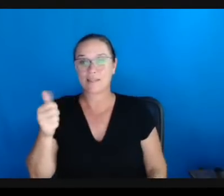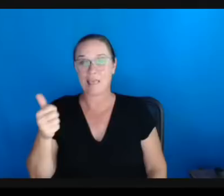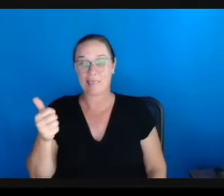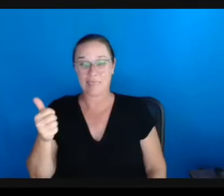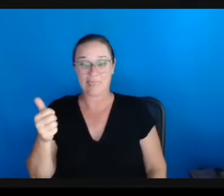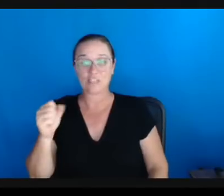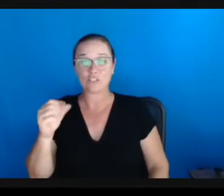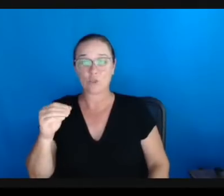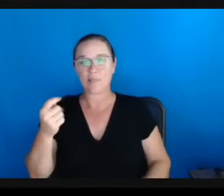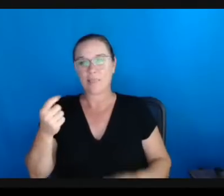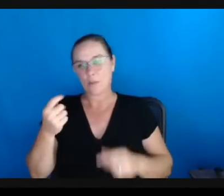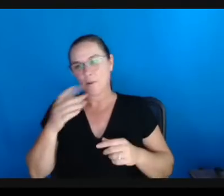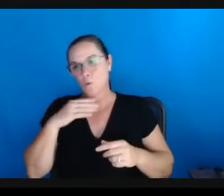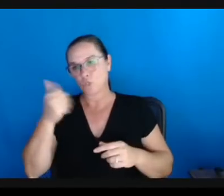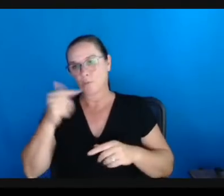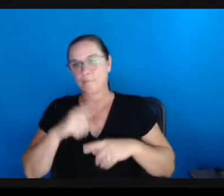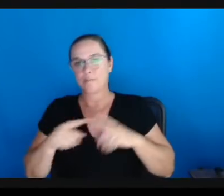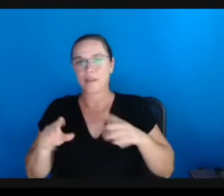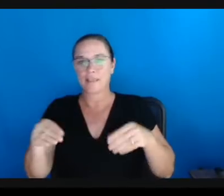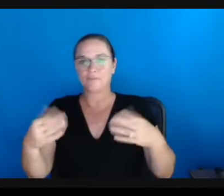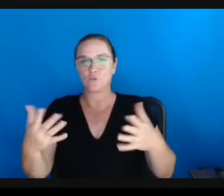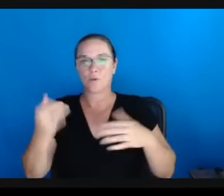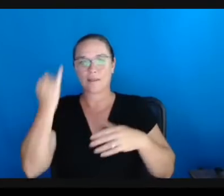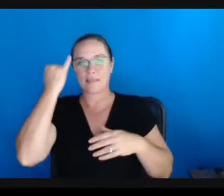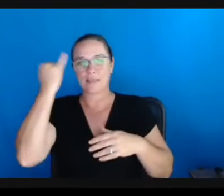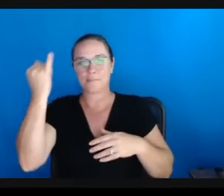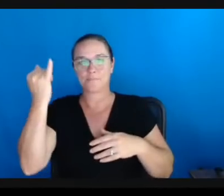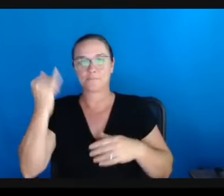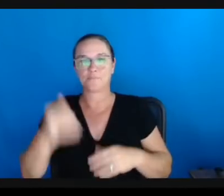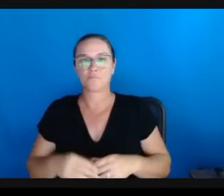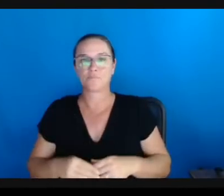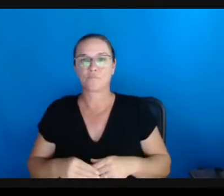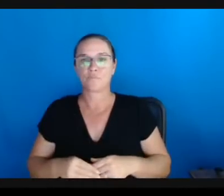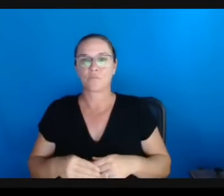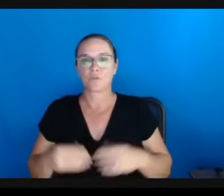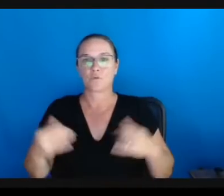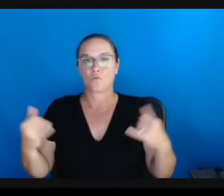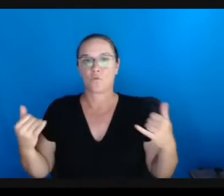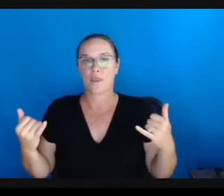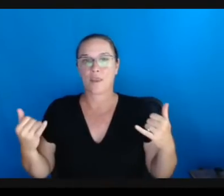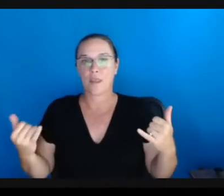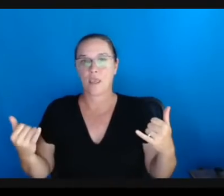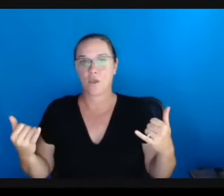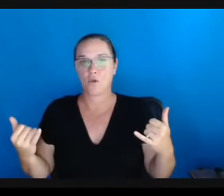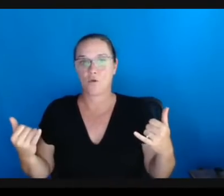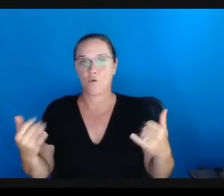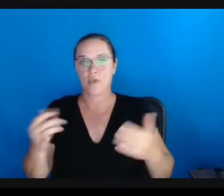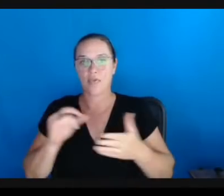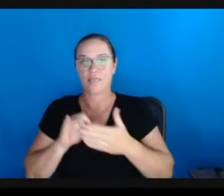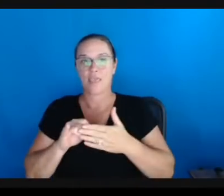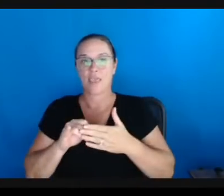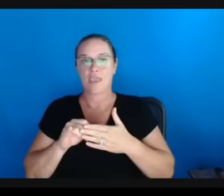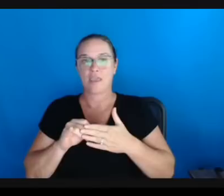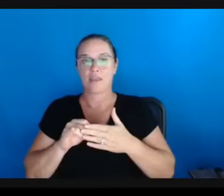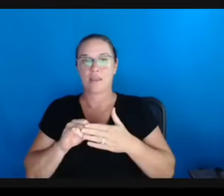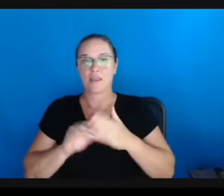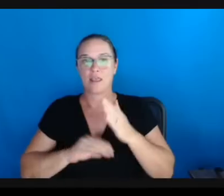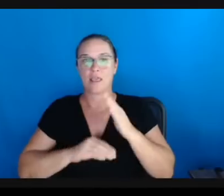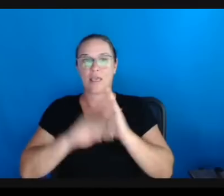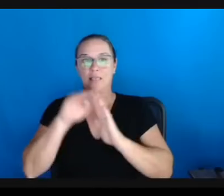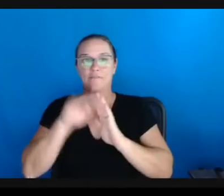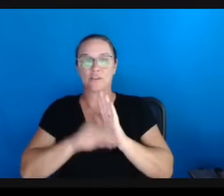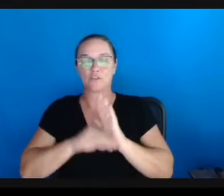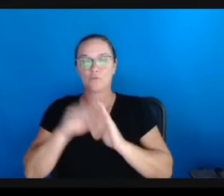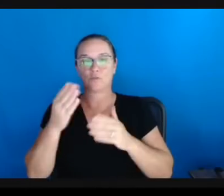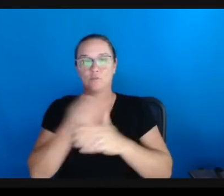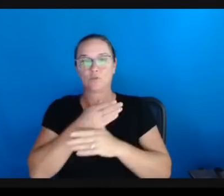little bit dated, but this gives you some idea here. At this point in time, that elevation was between 900